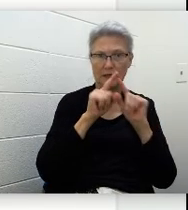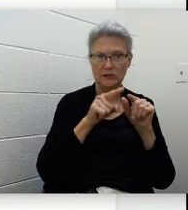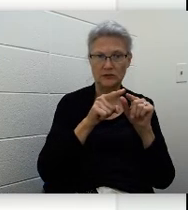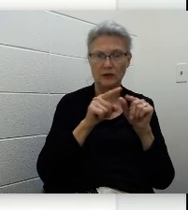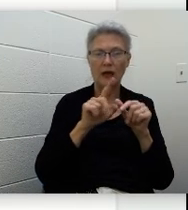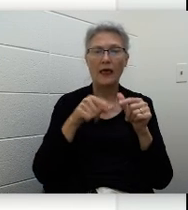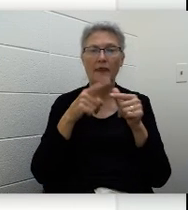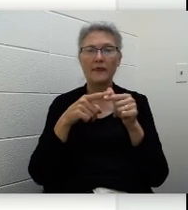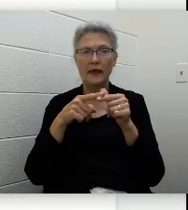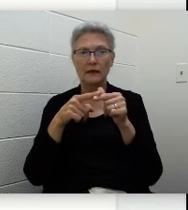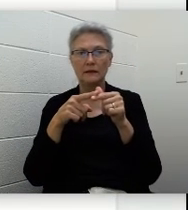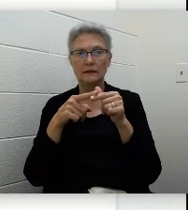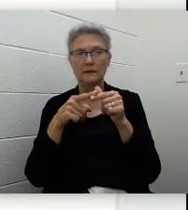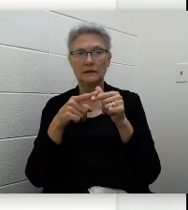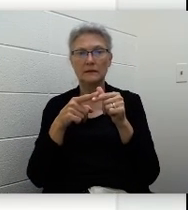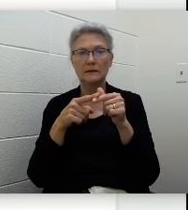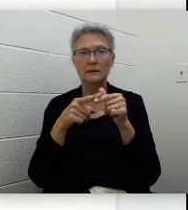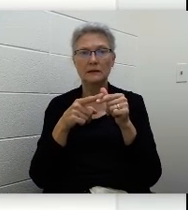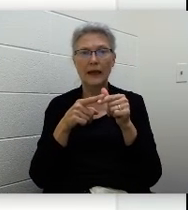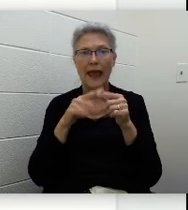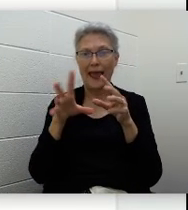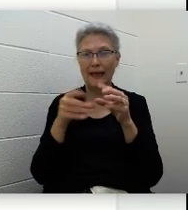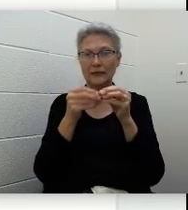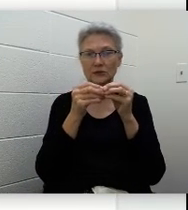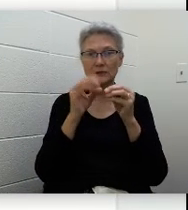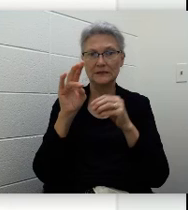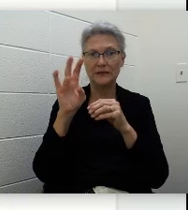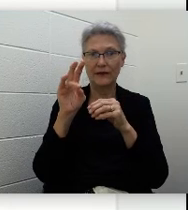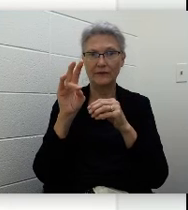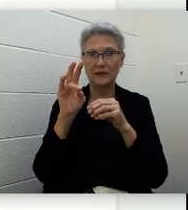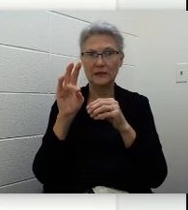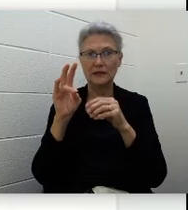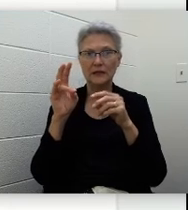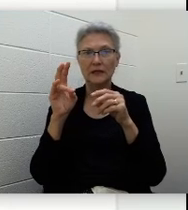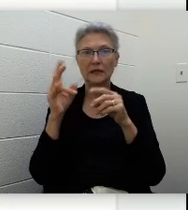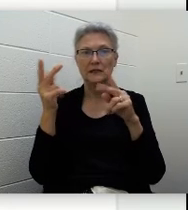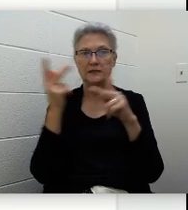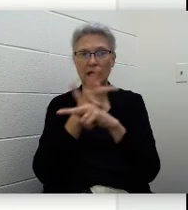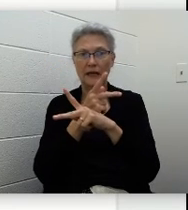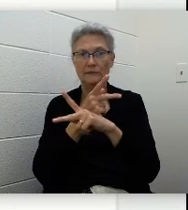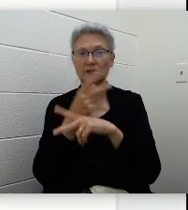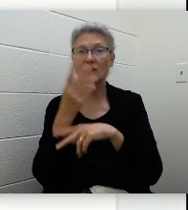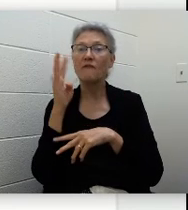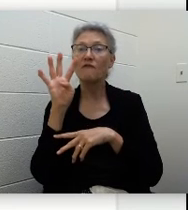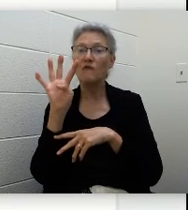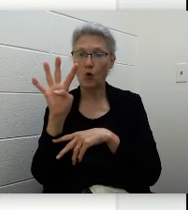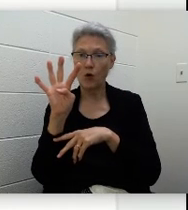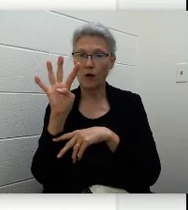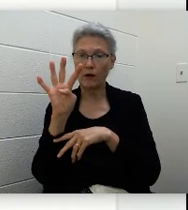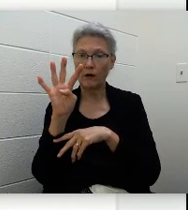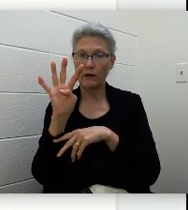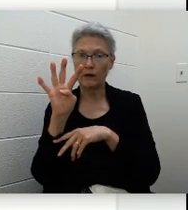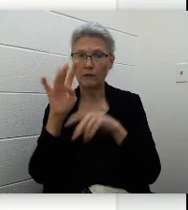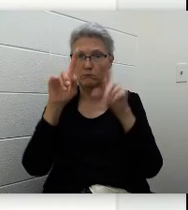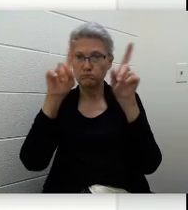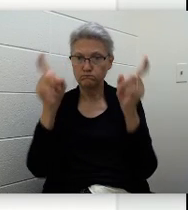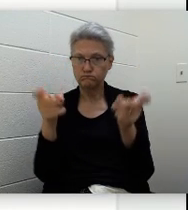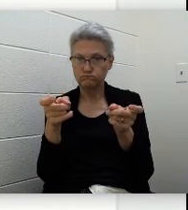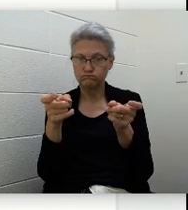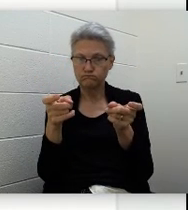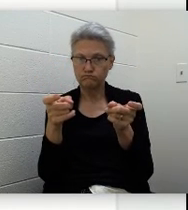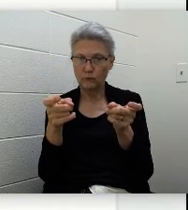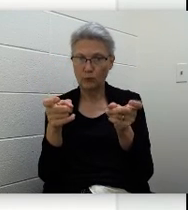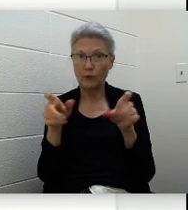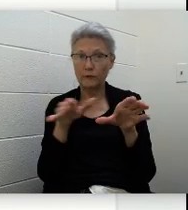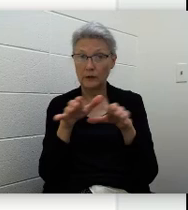add it to our 7. Don't forget, 7 times 4. So what we've done